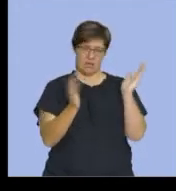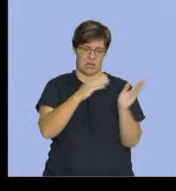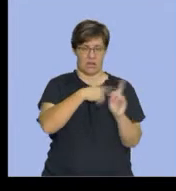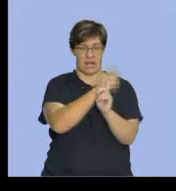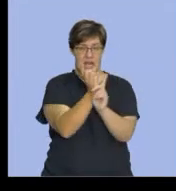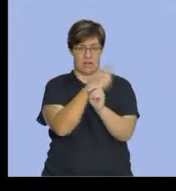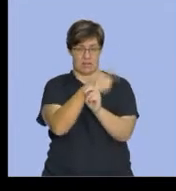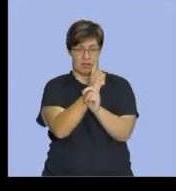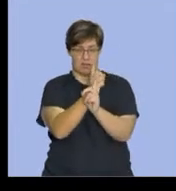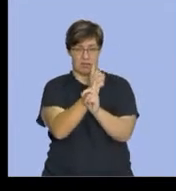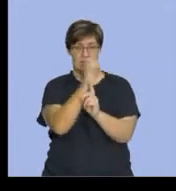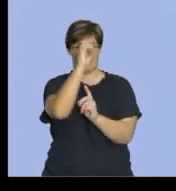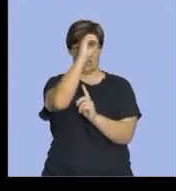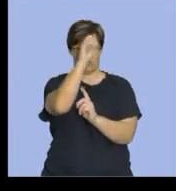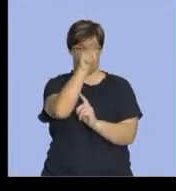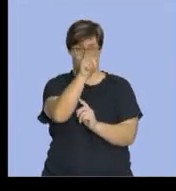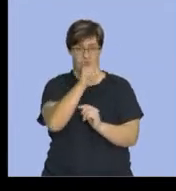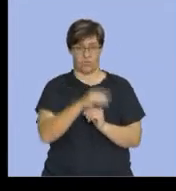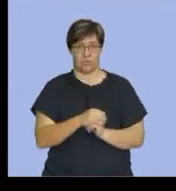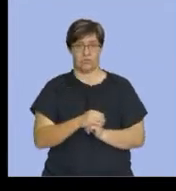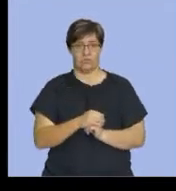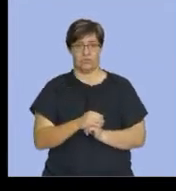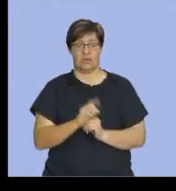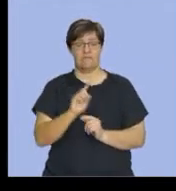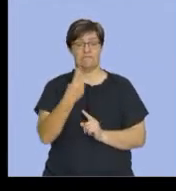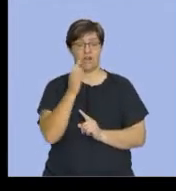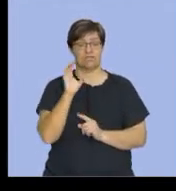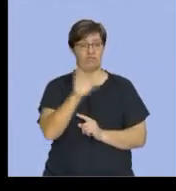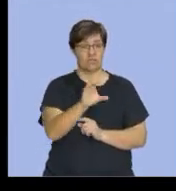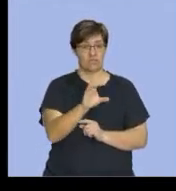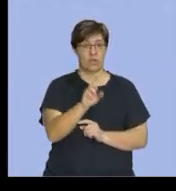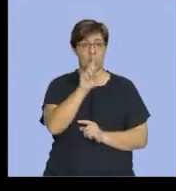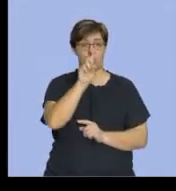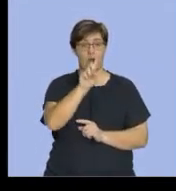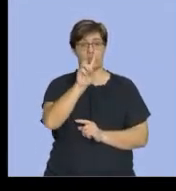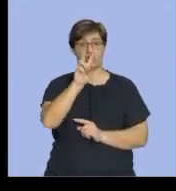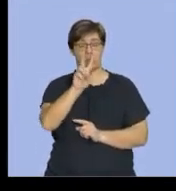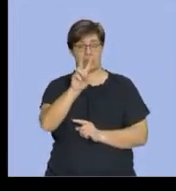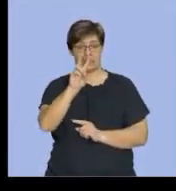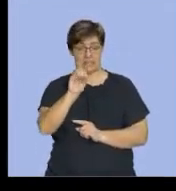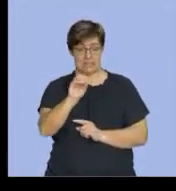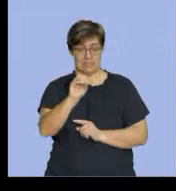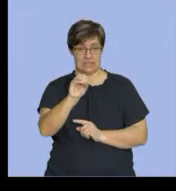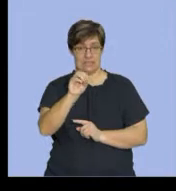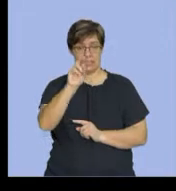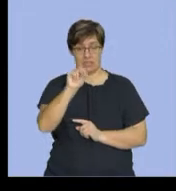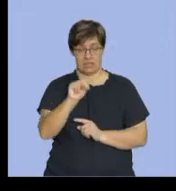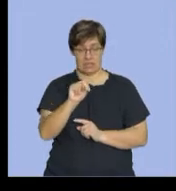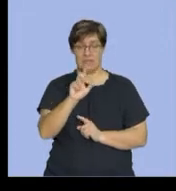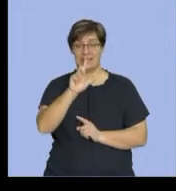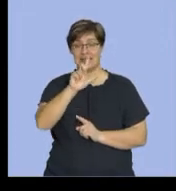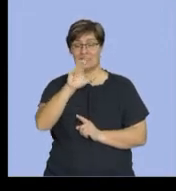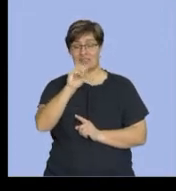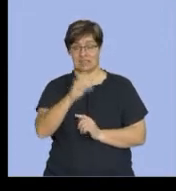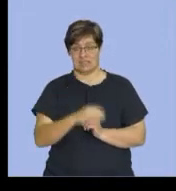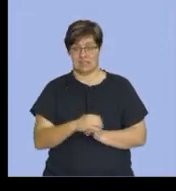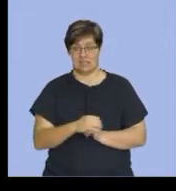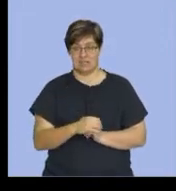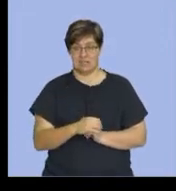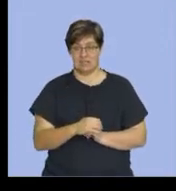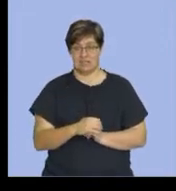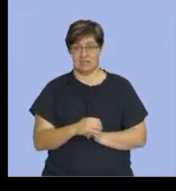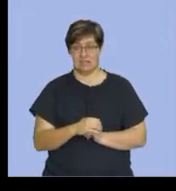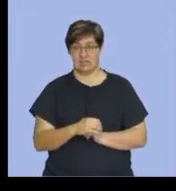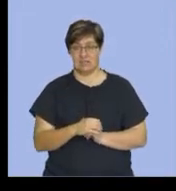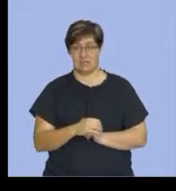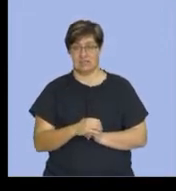bearing lines. My first force is 120 newtons bearing 70 degrees. So it would